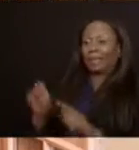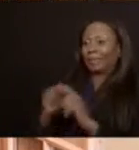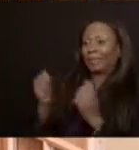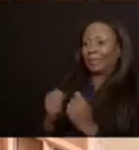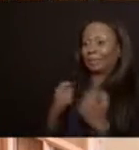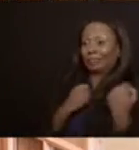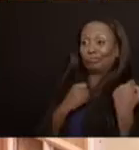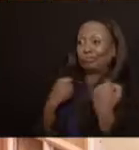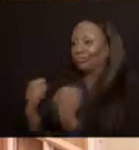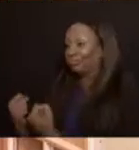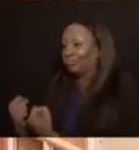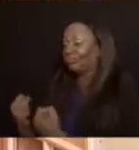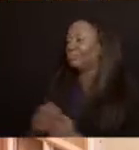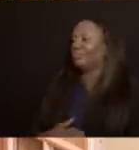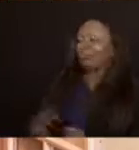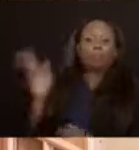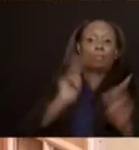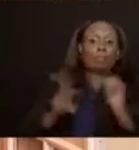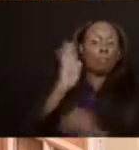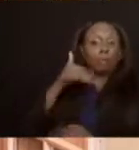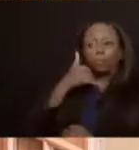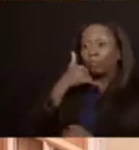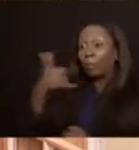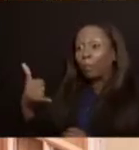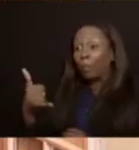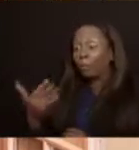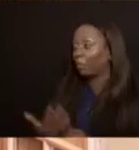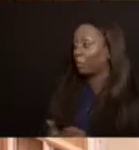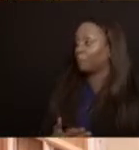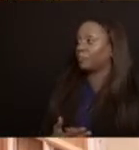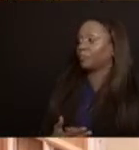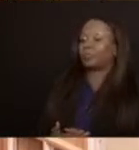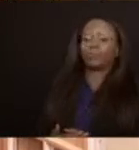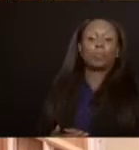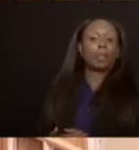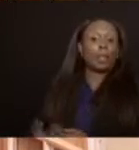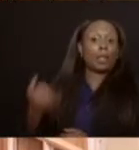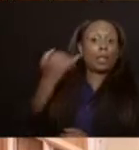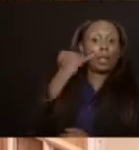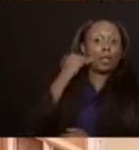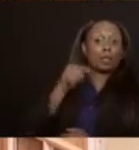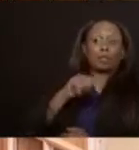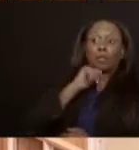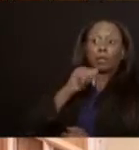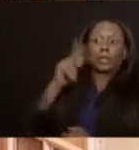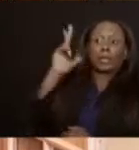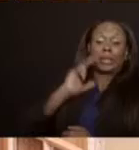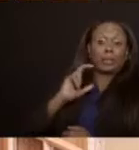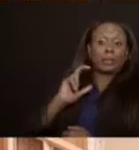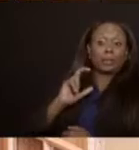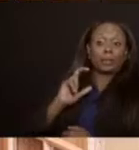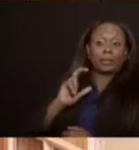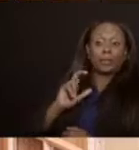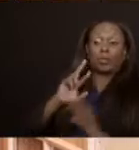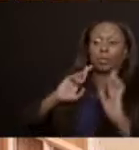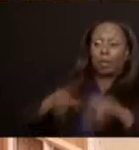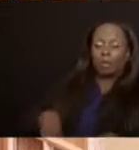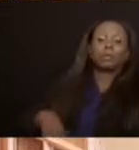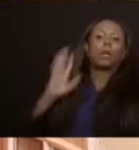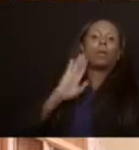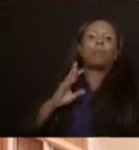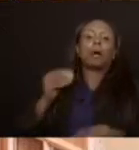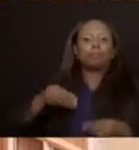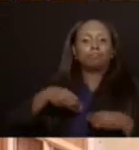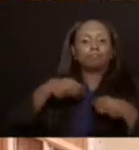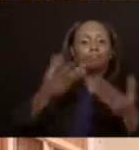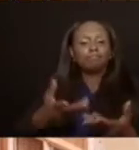will call you, people will be calling you, and where you have not heard anybody, there will be a special line for you to call as well.